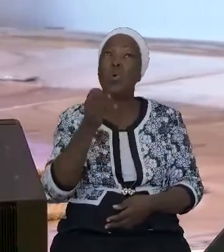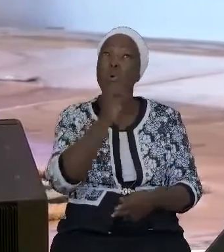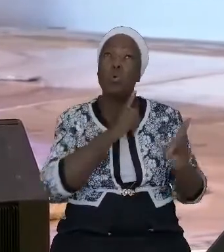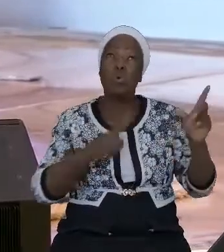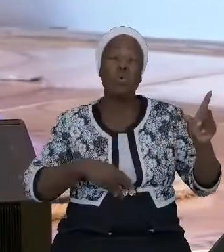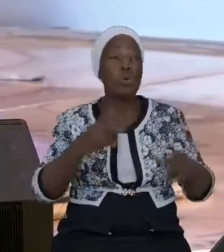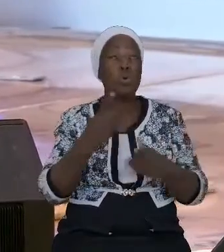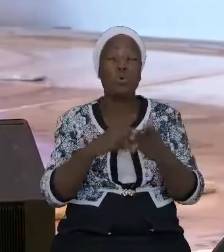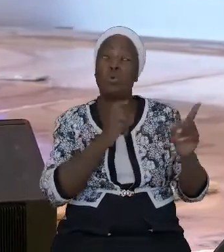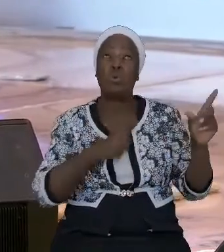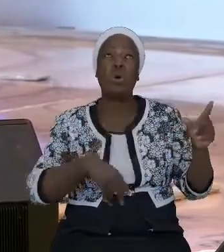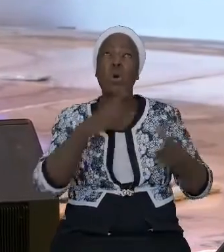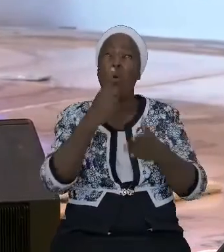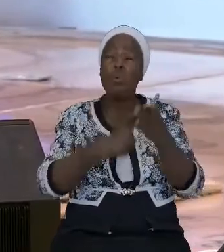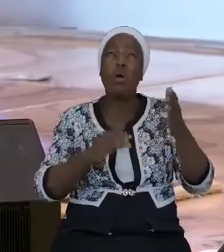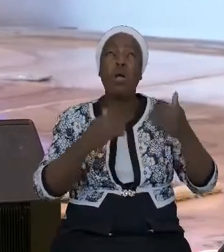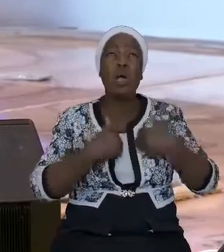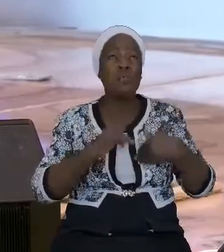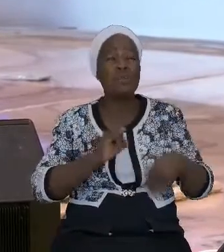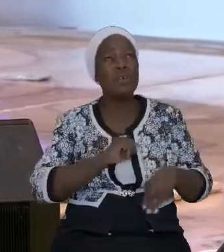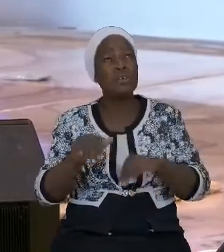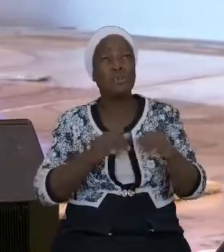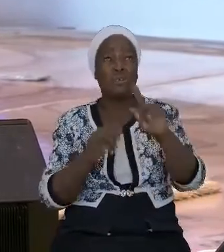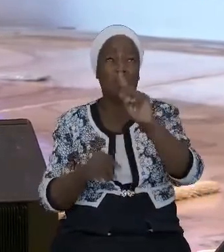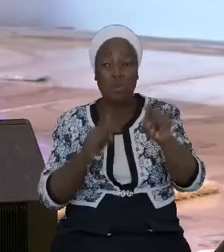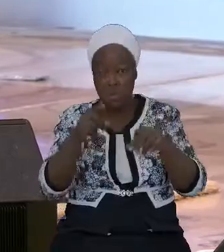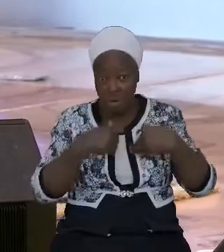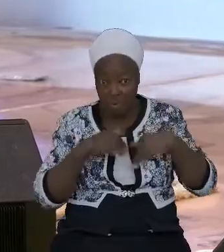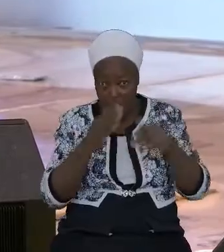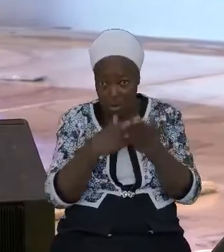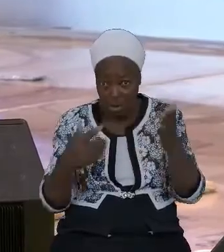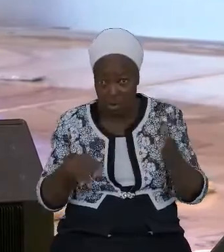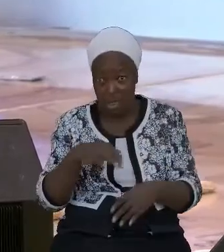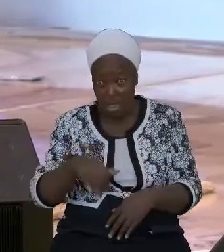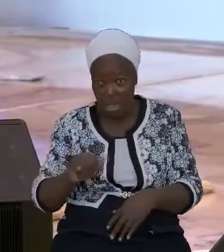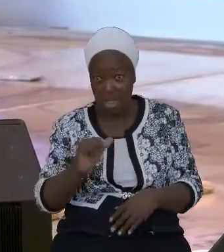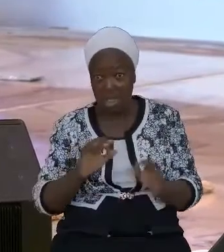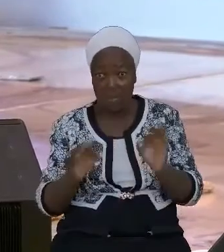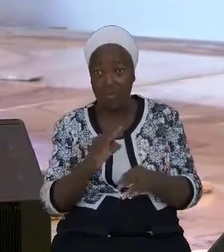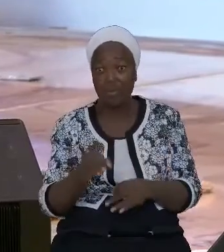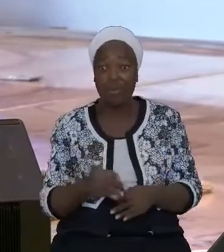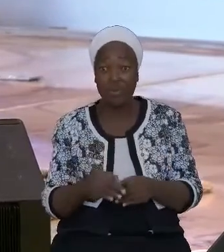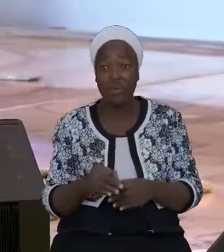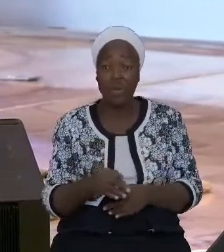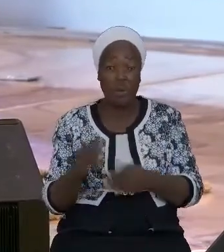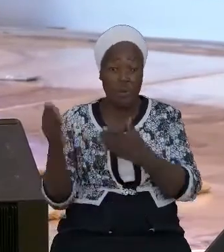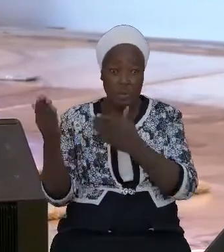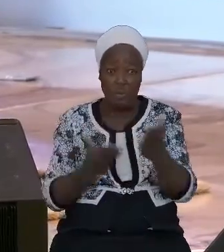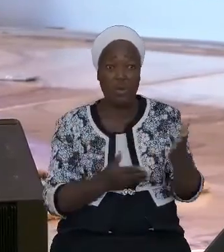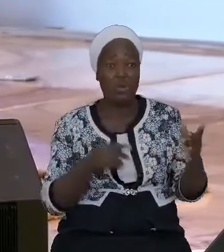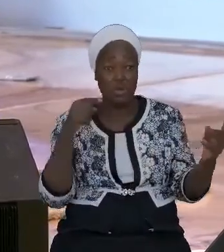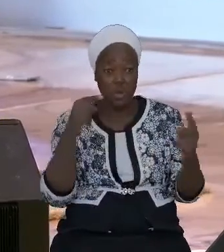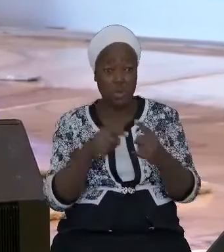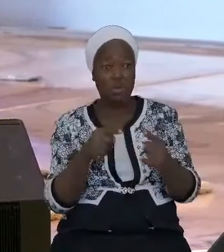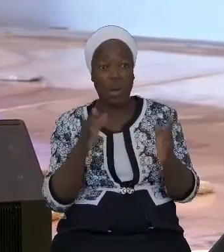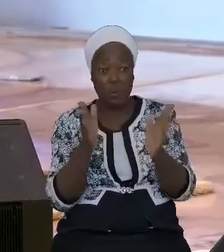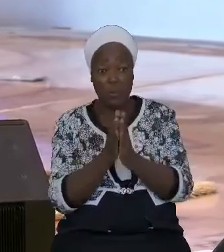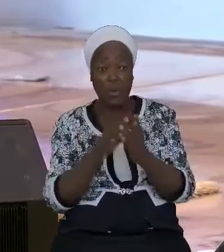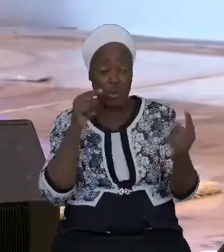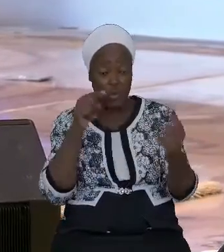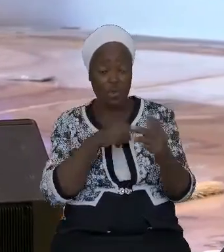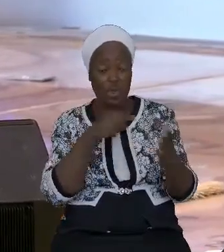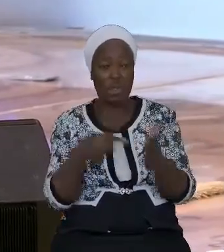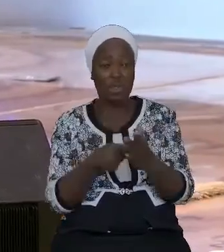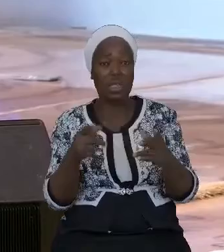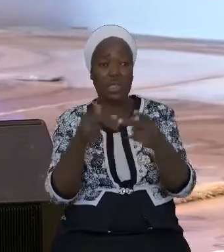I done? You've done something. Yet if they pray toward this place and confess